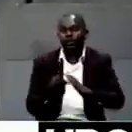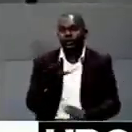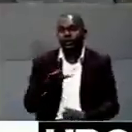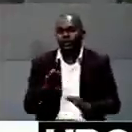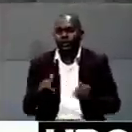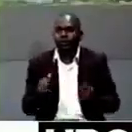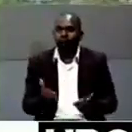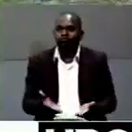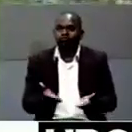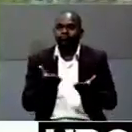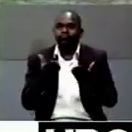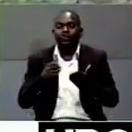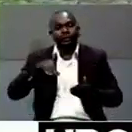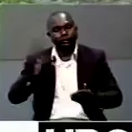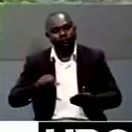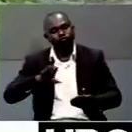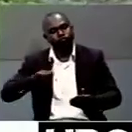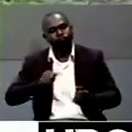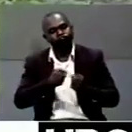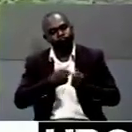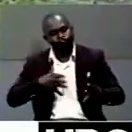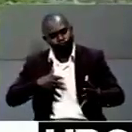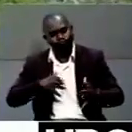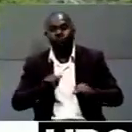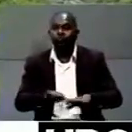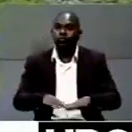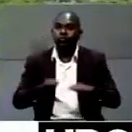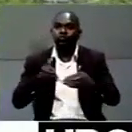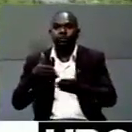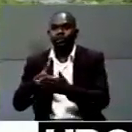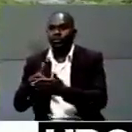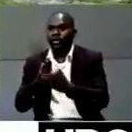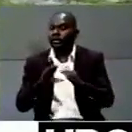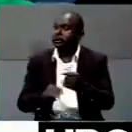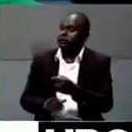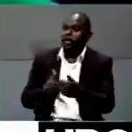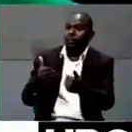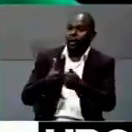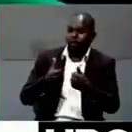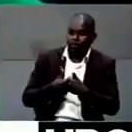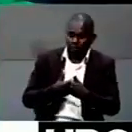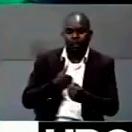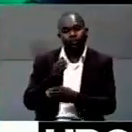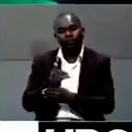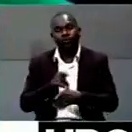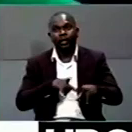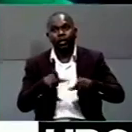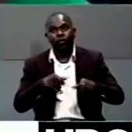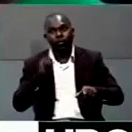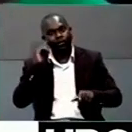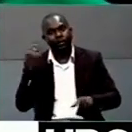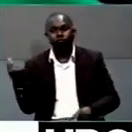order to improve delivery of cheap but clean water to the flood-stricken communities. I was told by the Minister of Local Government to come